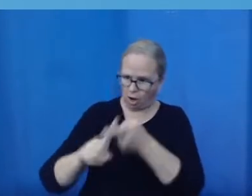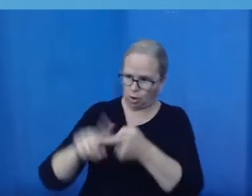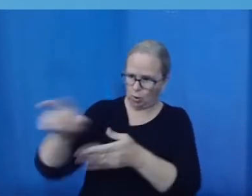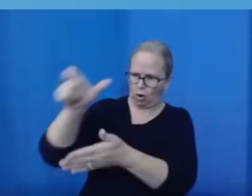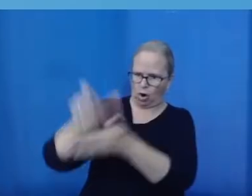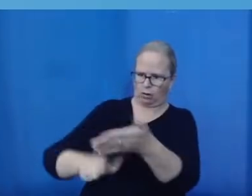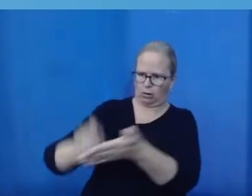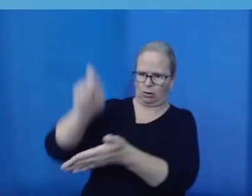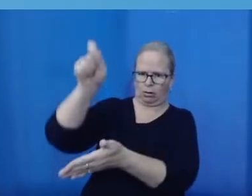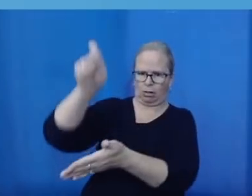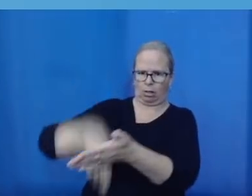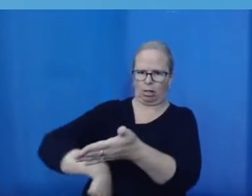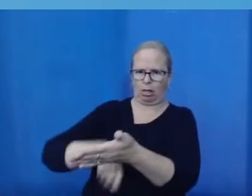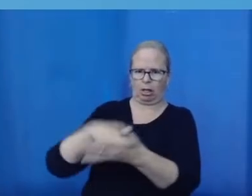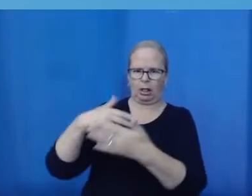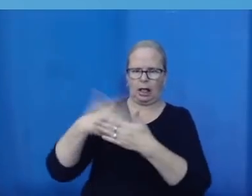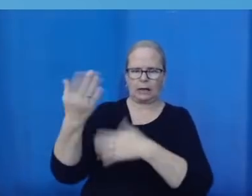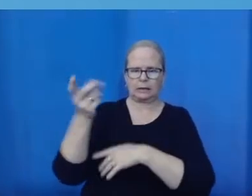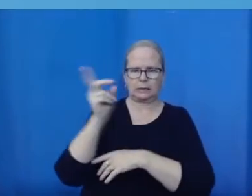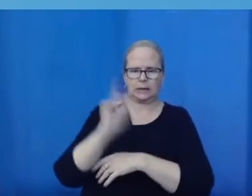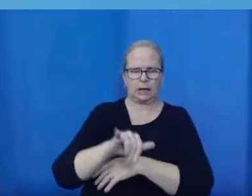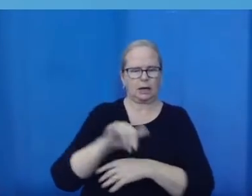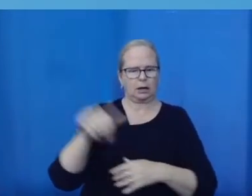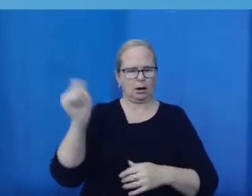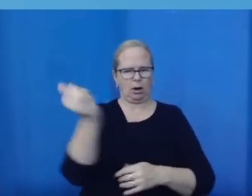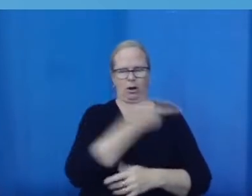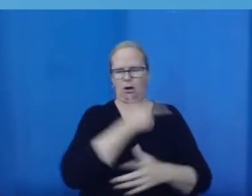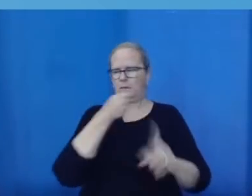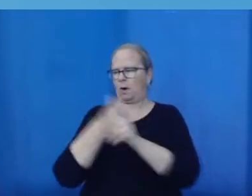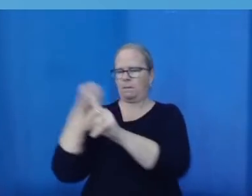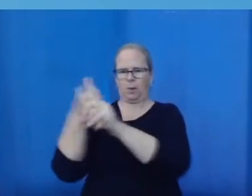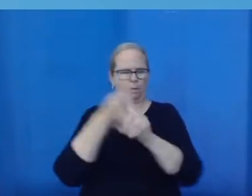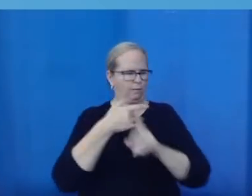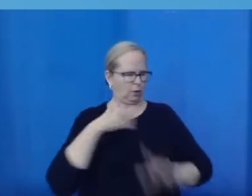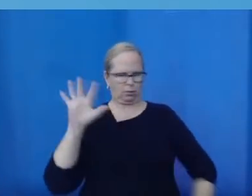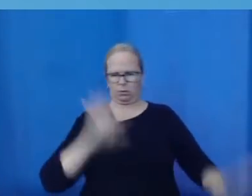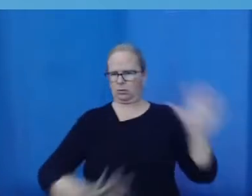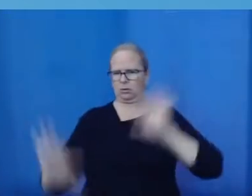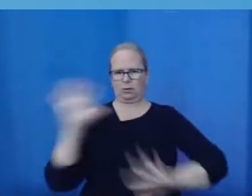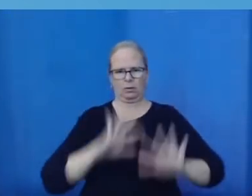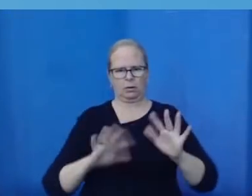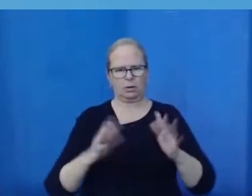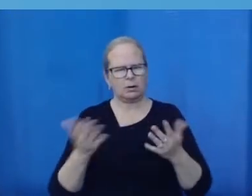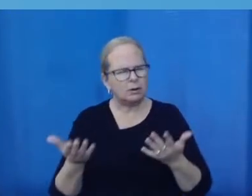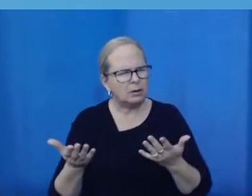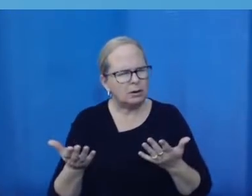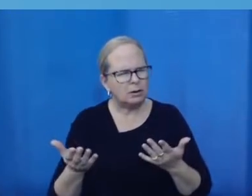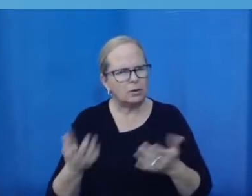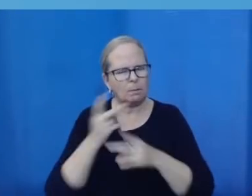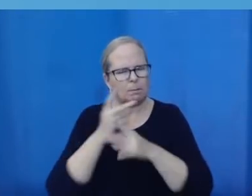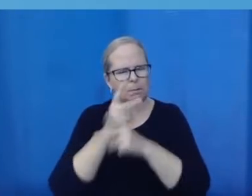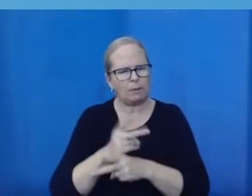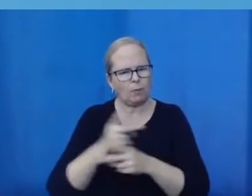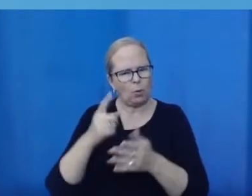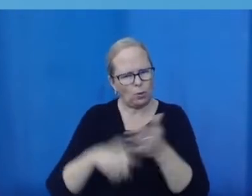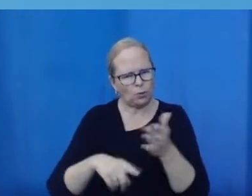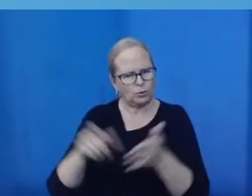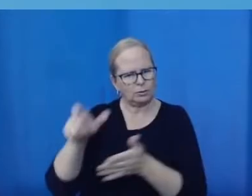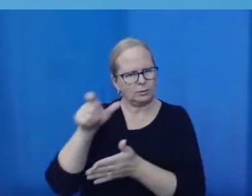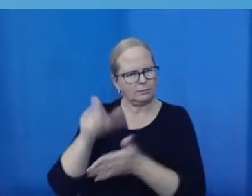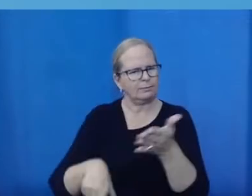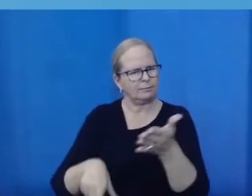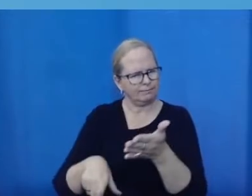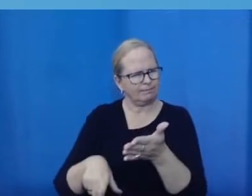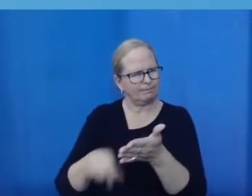this can be an opportunity. I always saw COVID sort of as a reset. I didn't expect it to take this long to kind of overcome, but next slide.